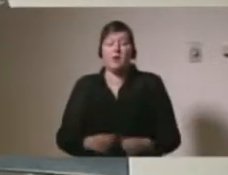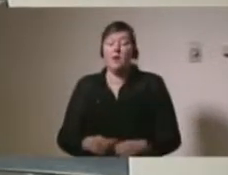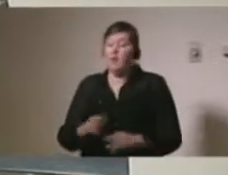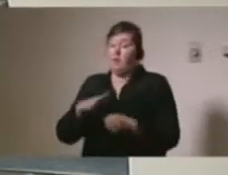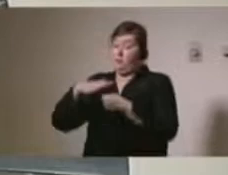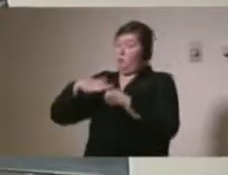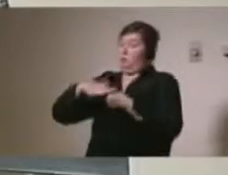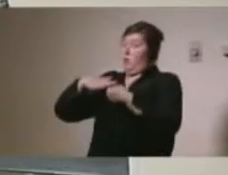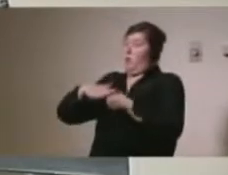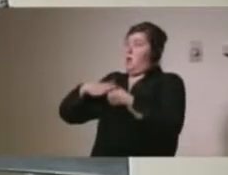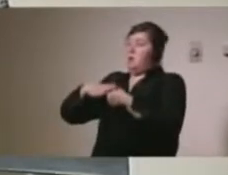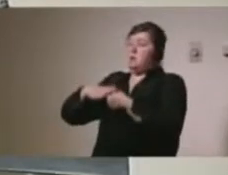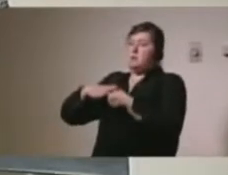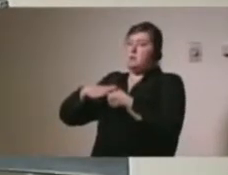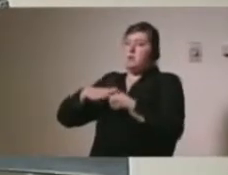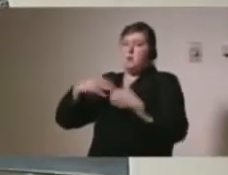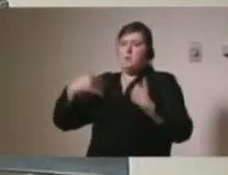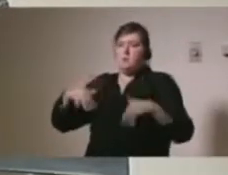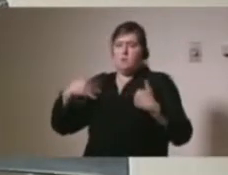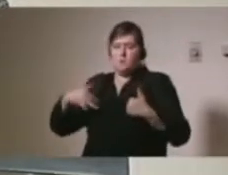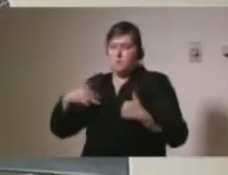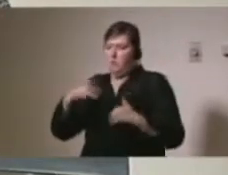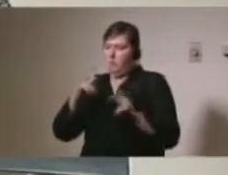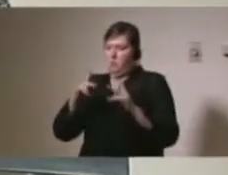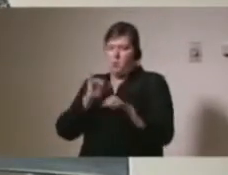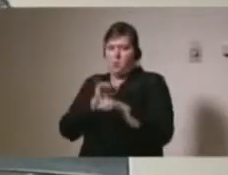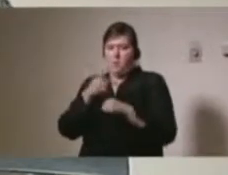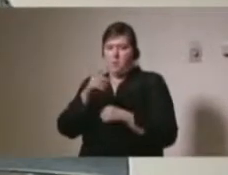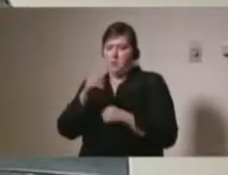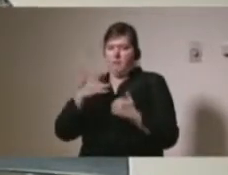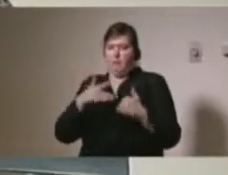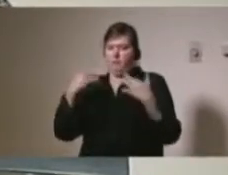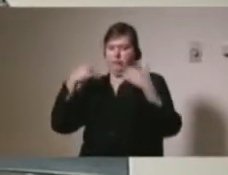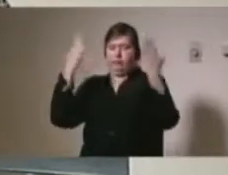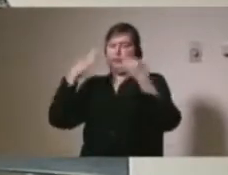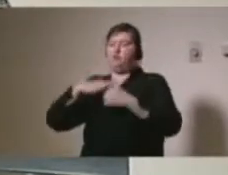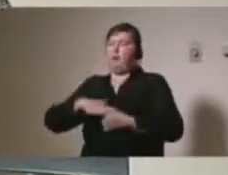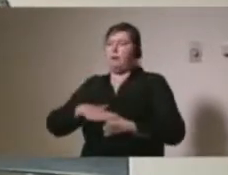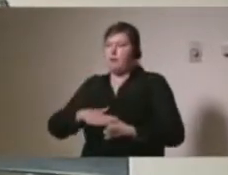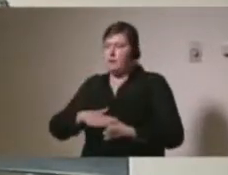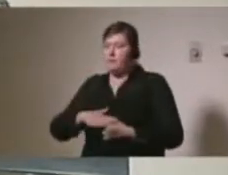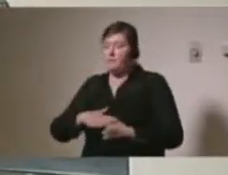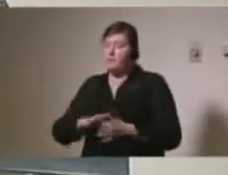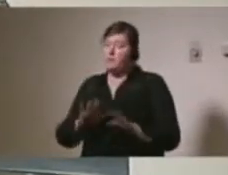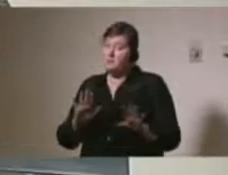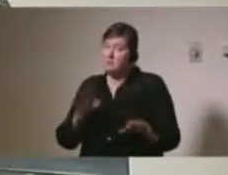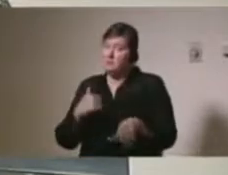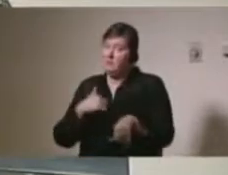among postal workers in the last few years. So be very careful